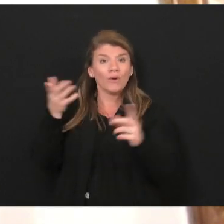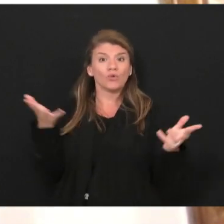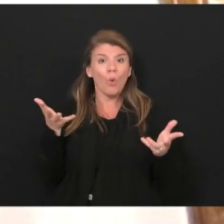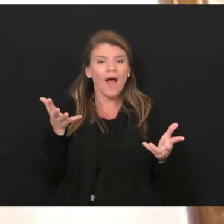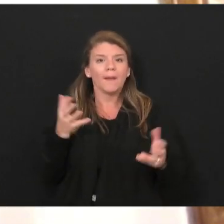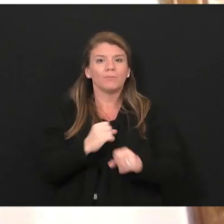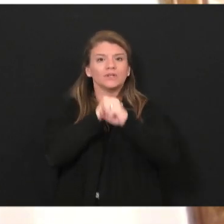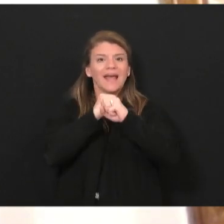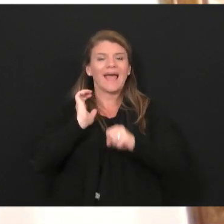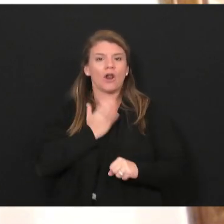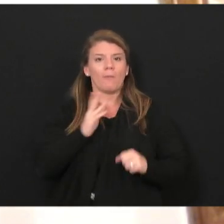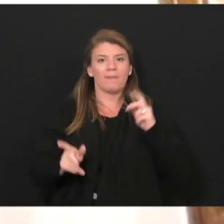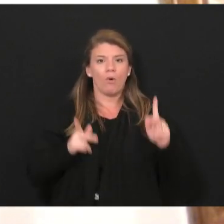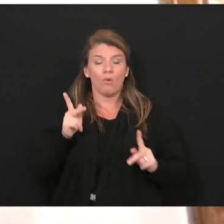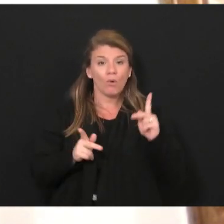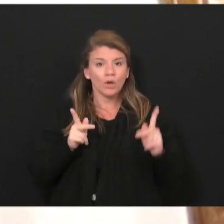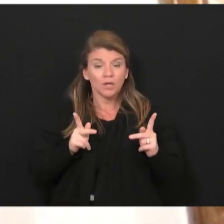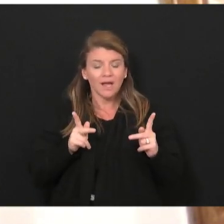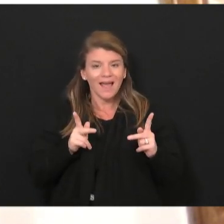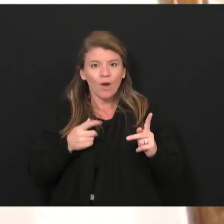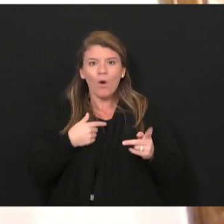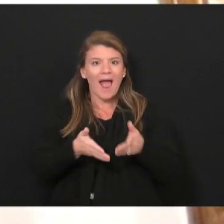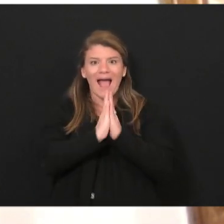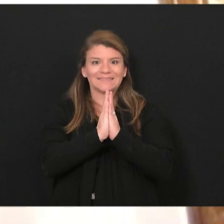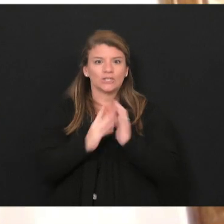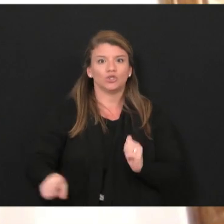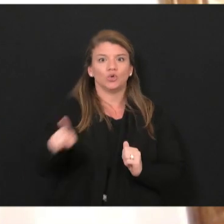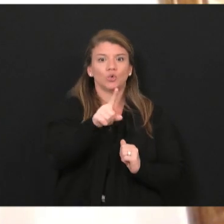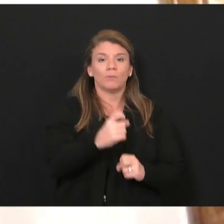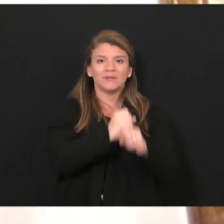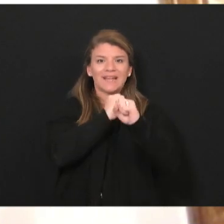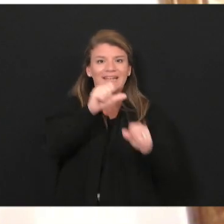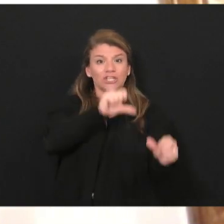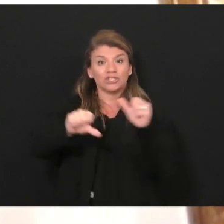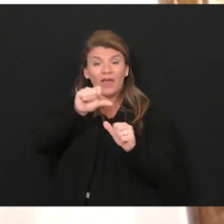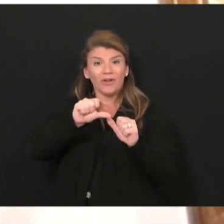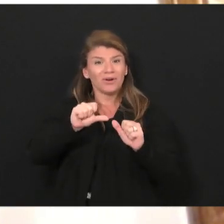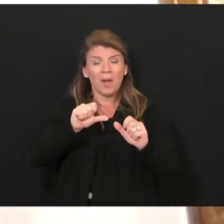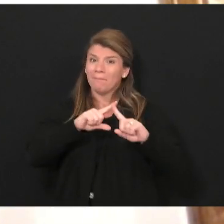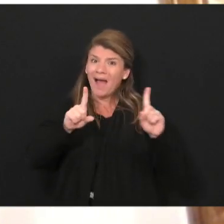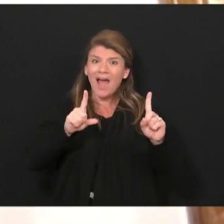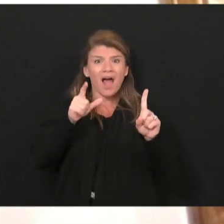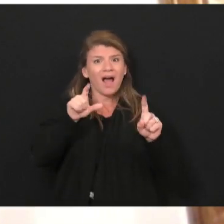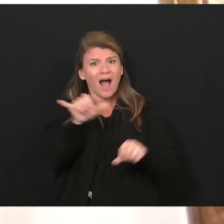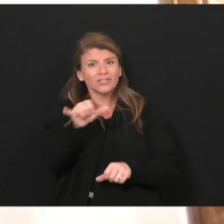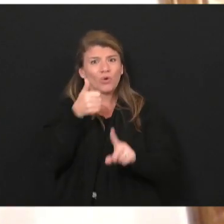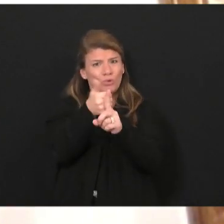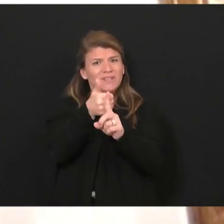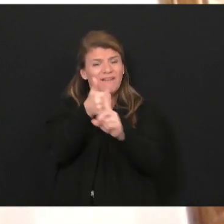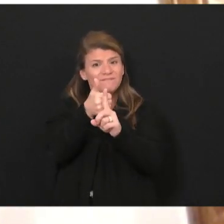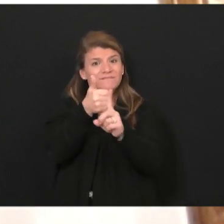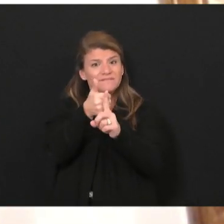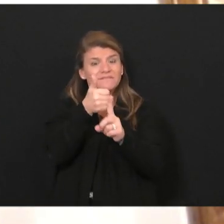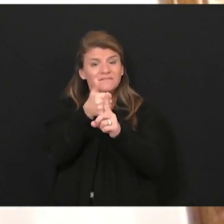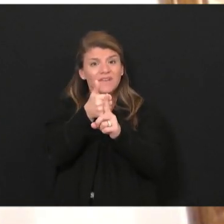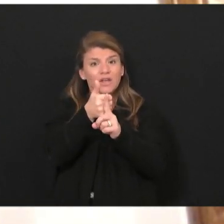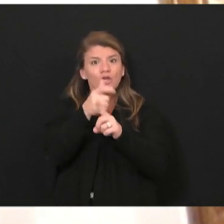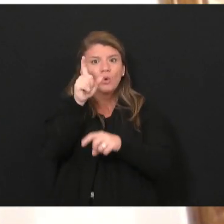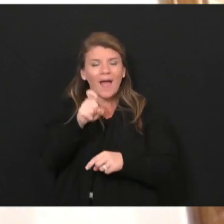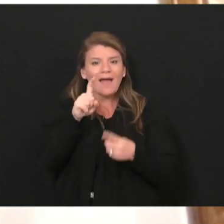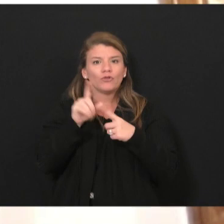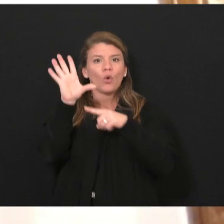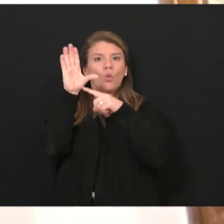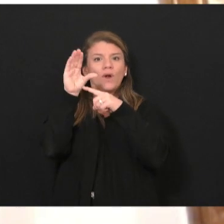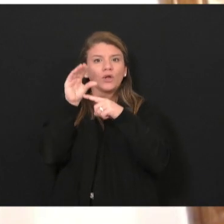and asking them, importantly, to protect themselves. But what we're trying to do at the public health level is try to reduce the rate